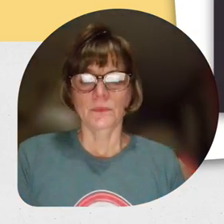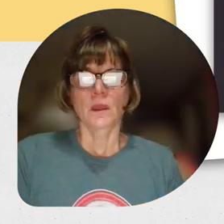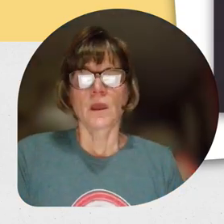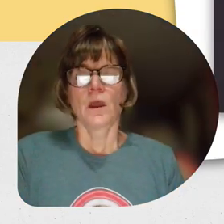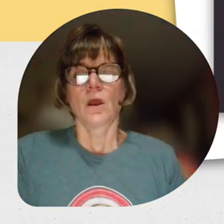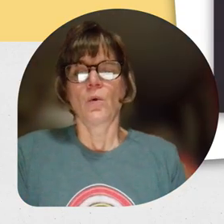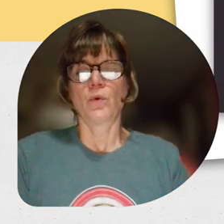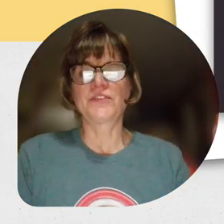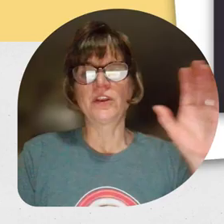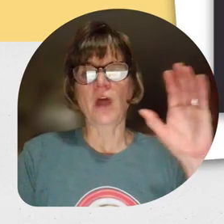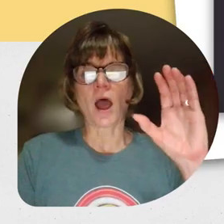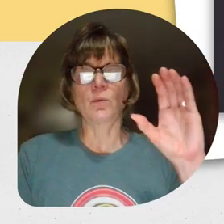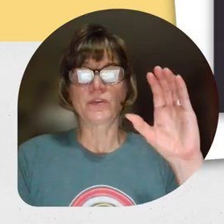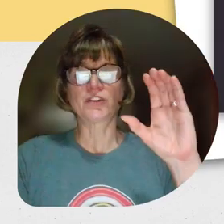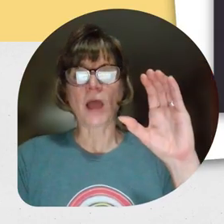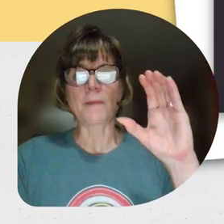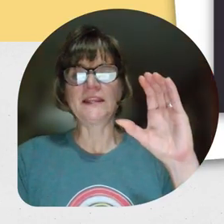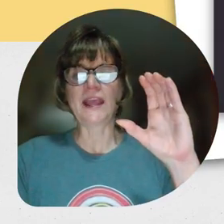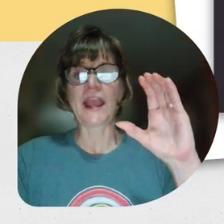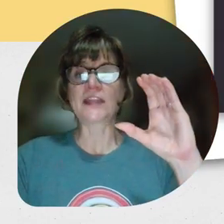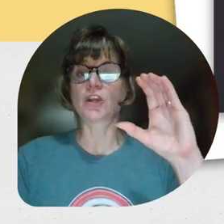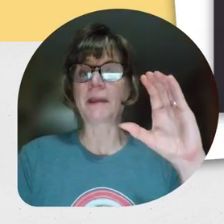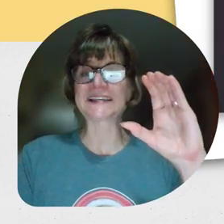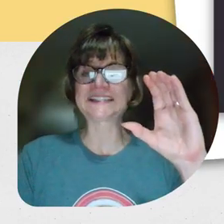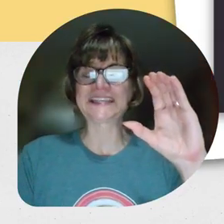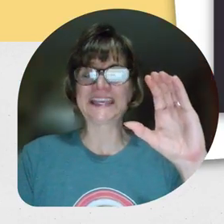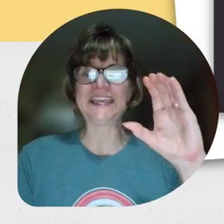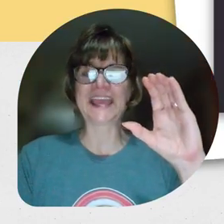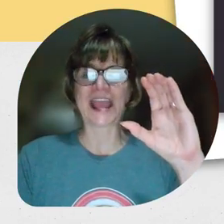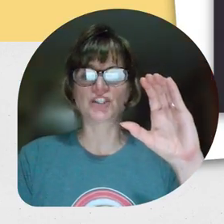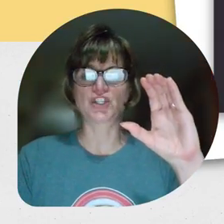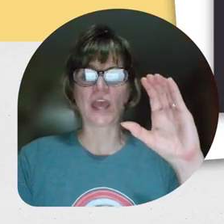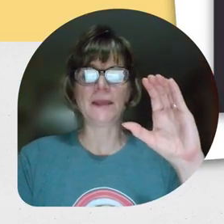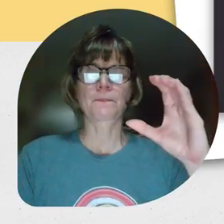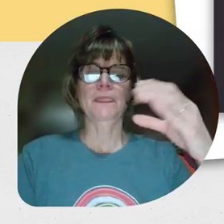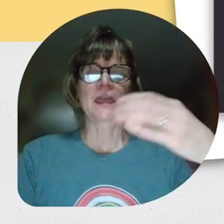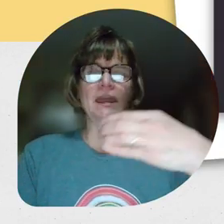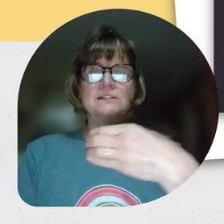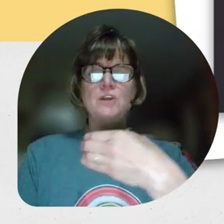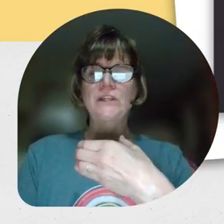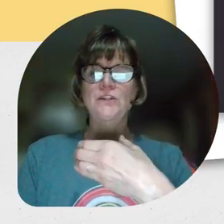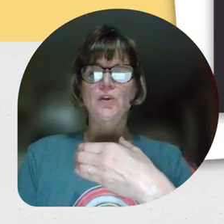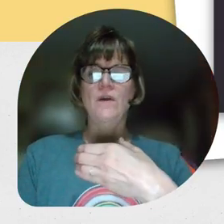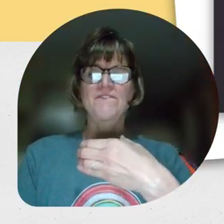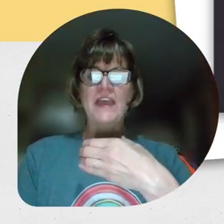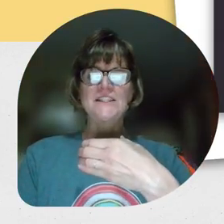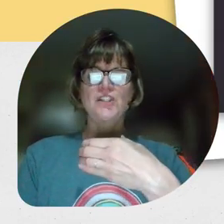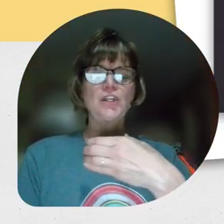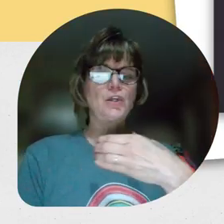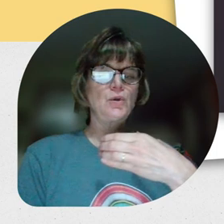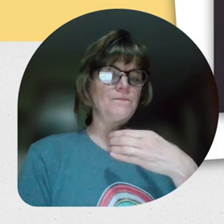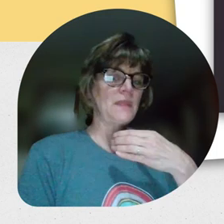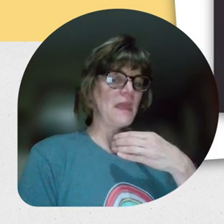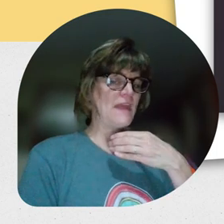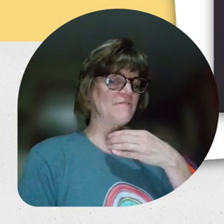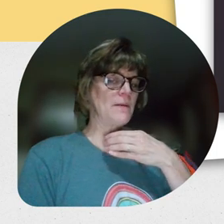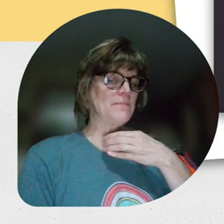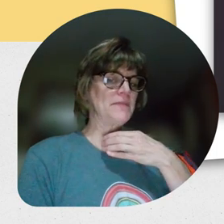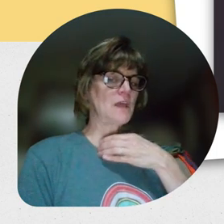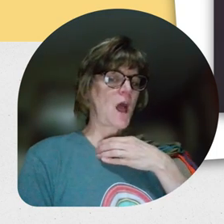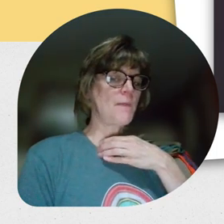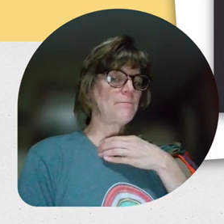Hungry. With your dominant hand, you're going to make a C hand shape. It's going to face you,